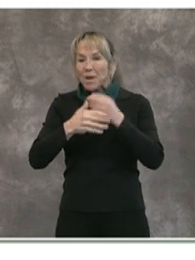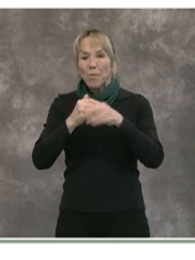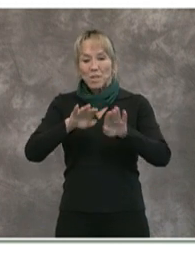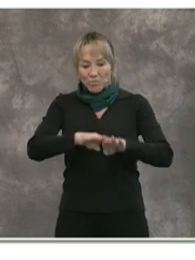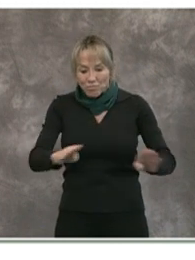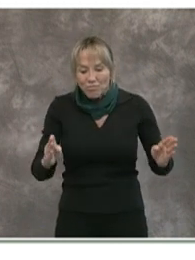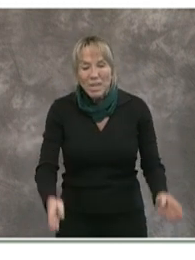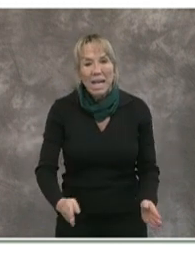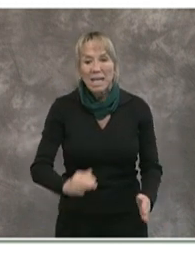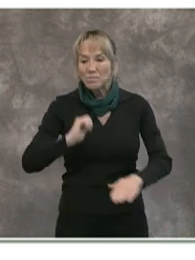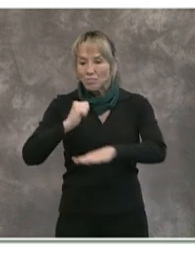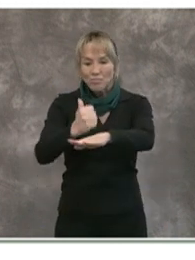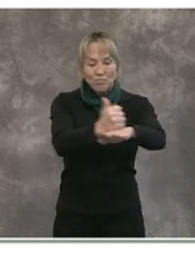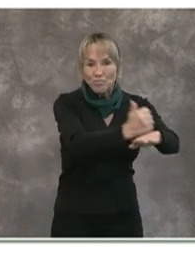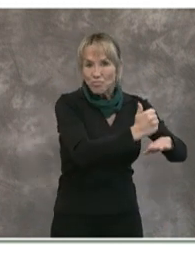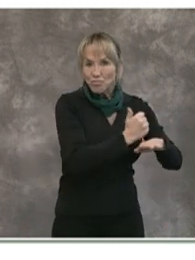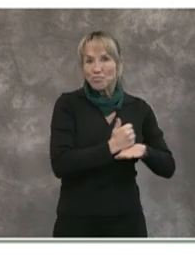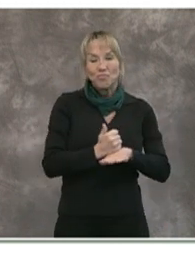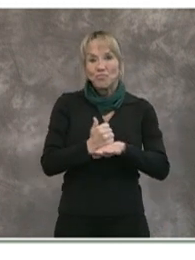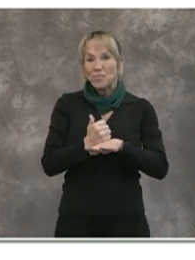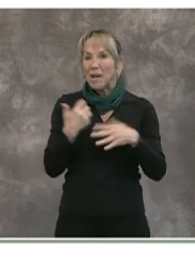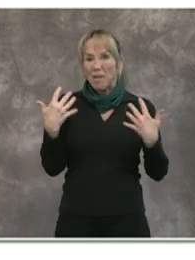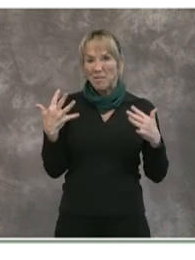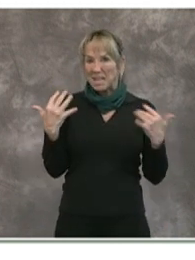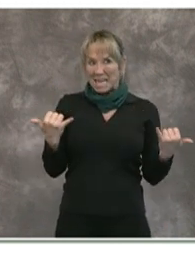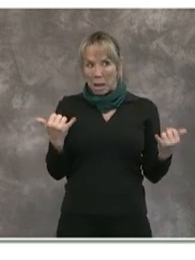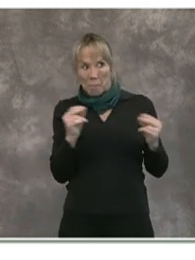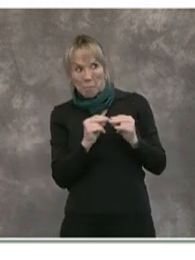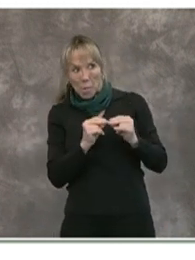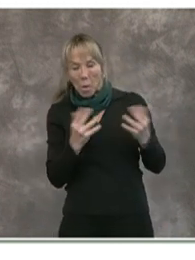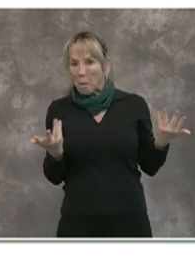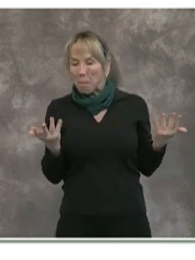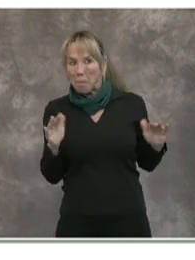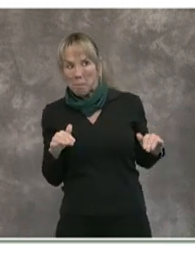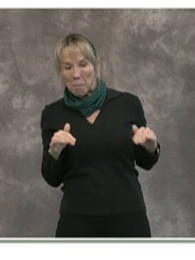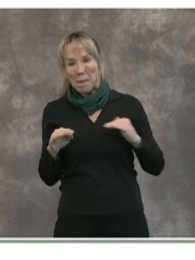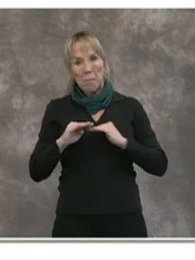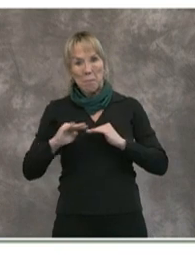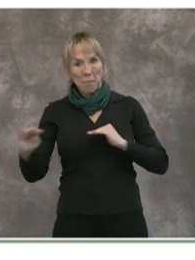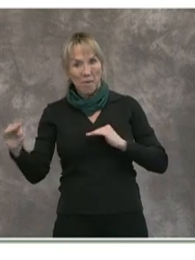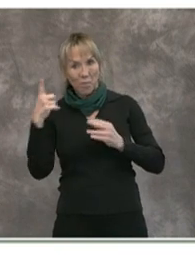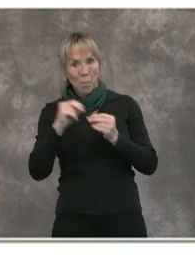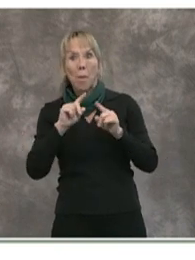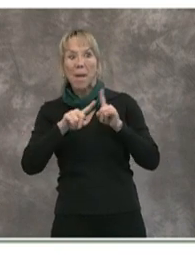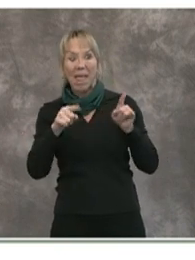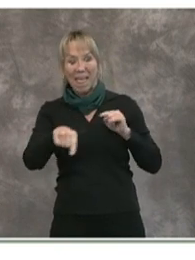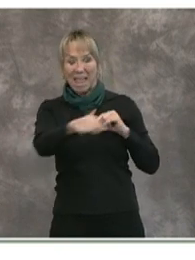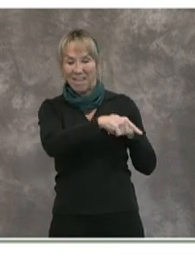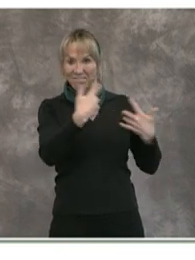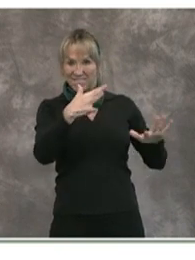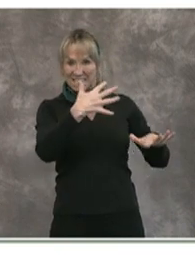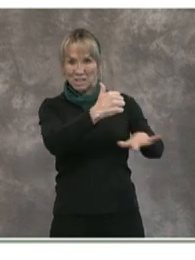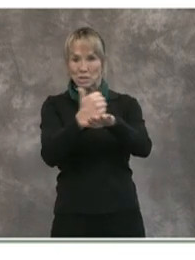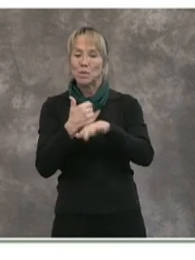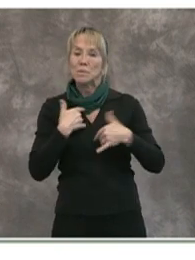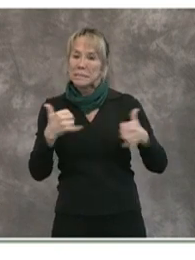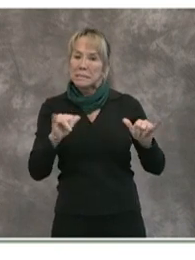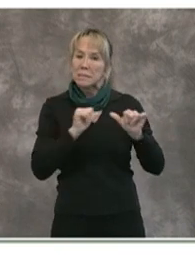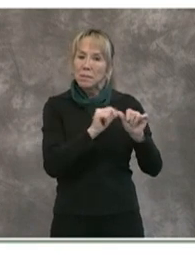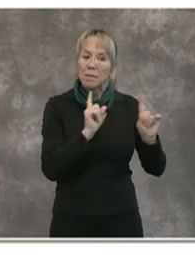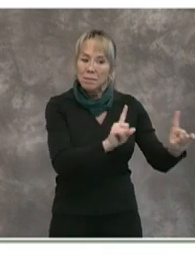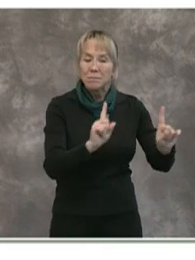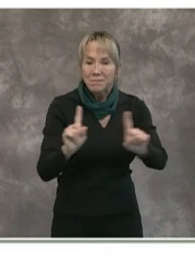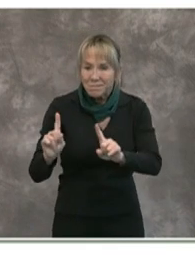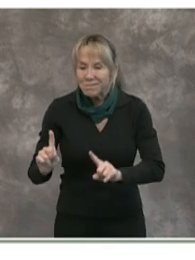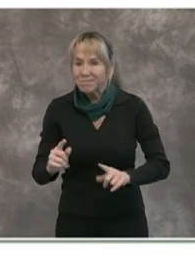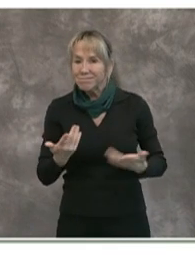distributed remain flat and static, although those efforts to service them are ongoing. An uptick in every category of PPE minus goggles,